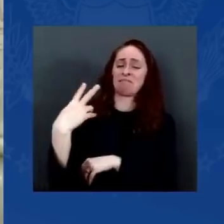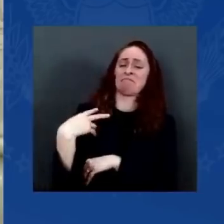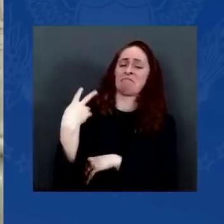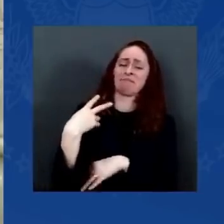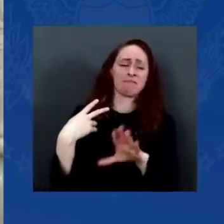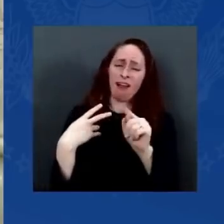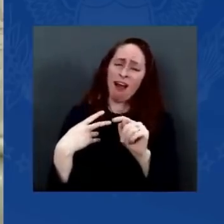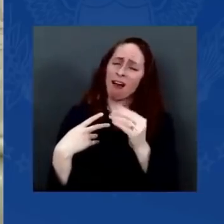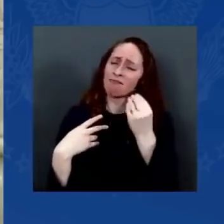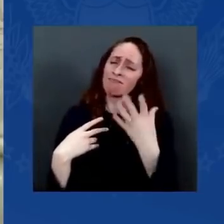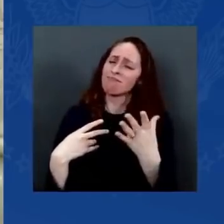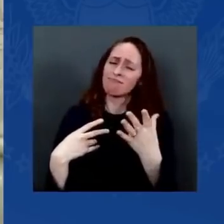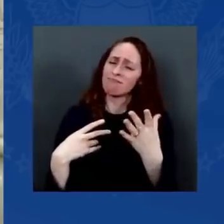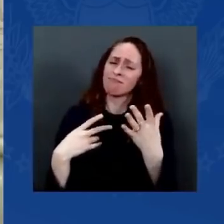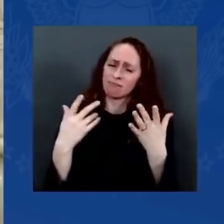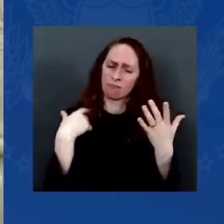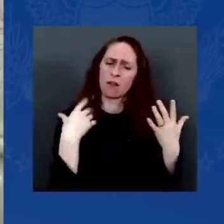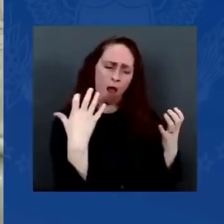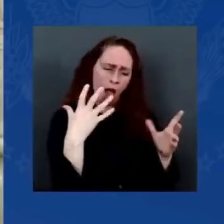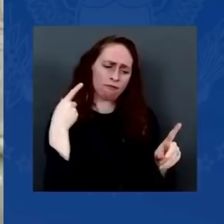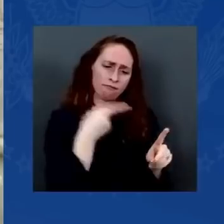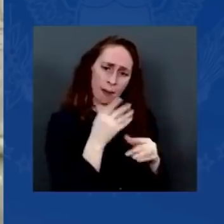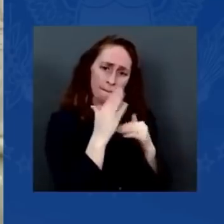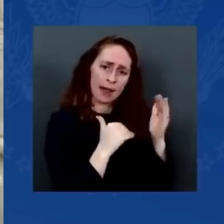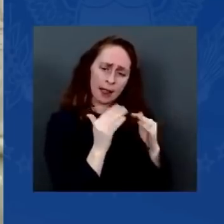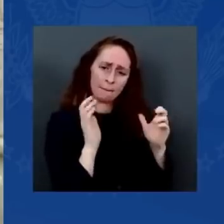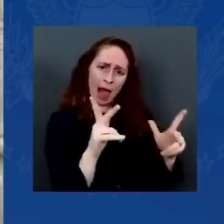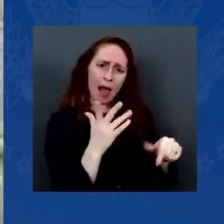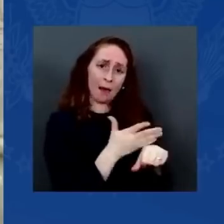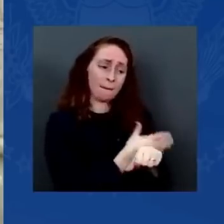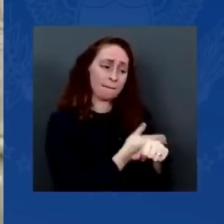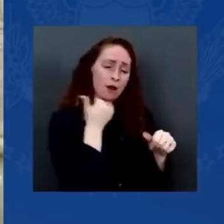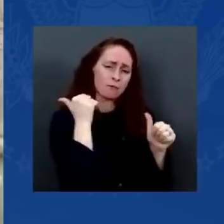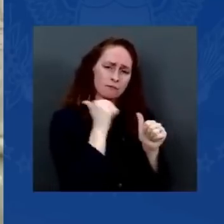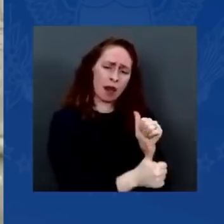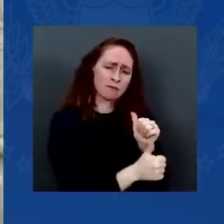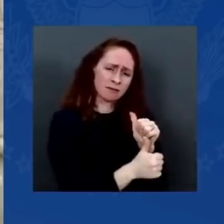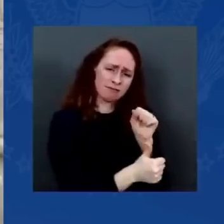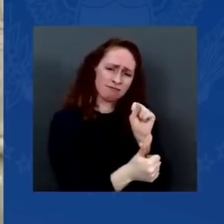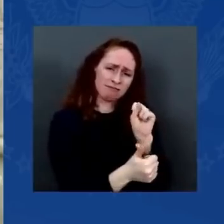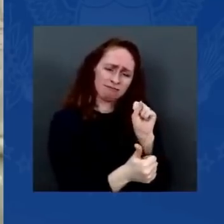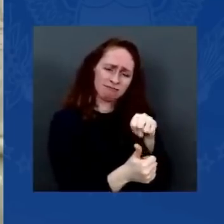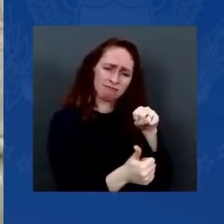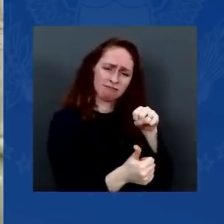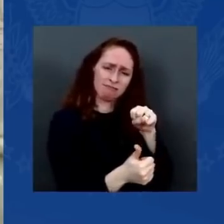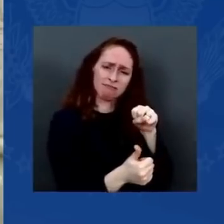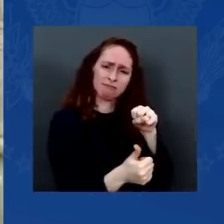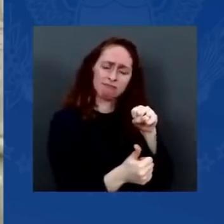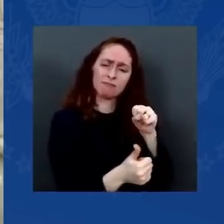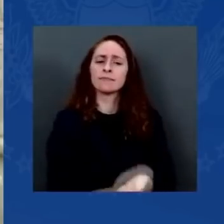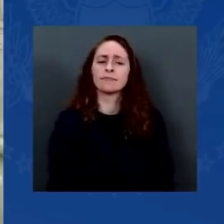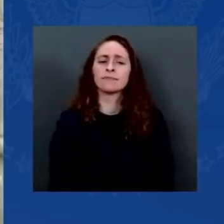and Joe went on TV today, and I don't know whether it's TV or not, I'm told he was speaking to the Liberal caucus in the House